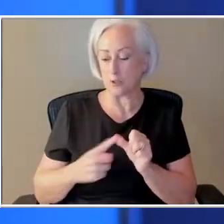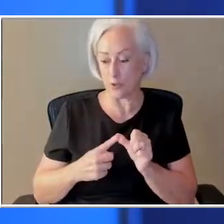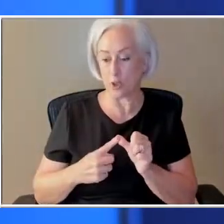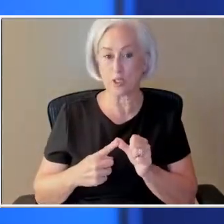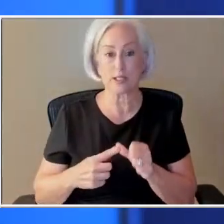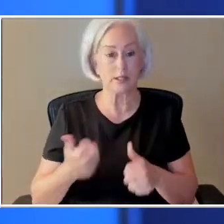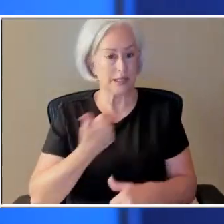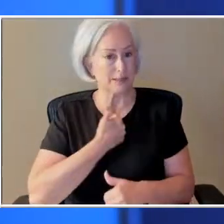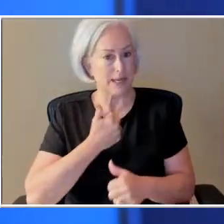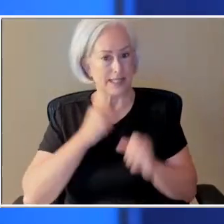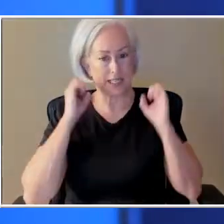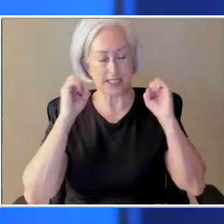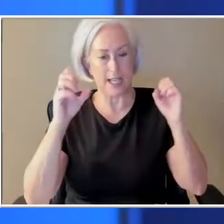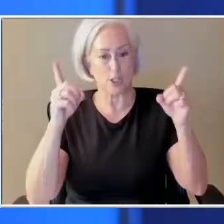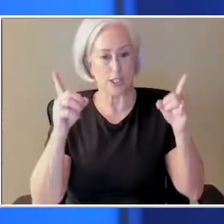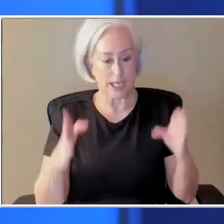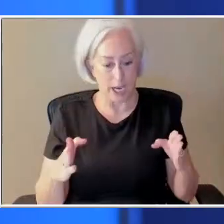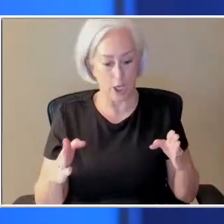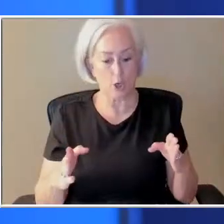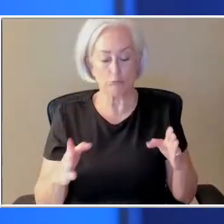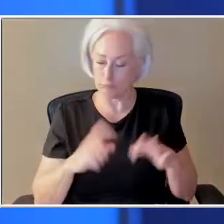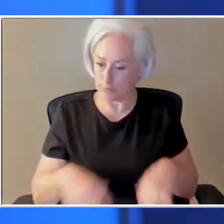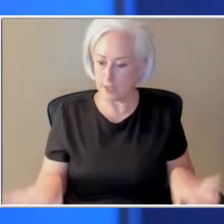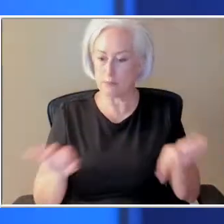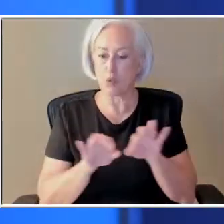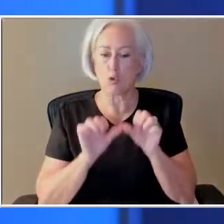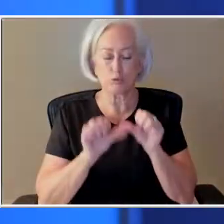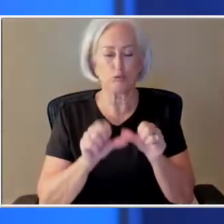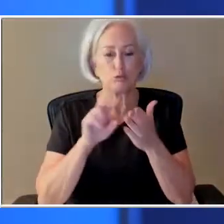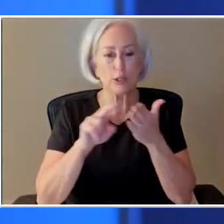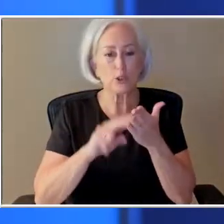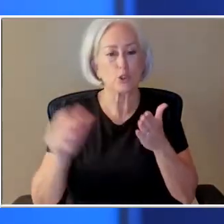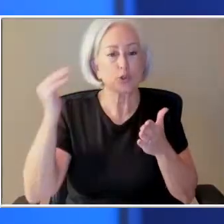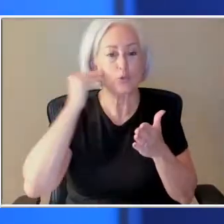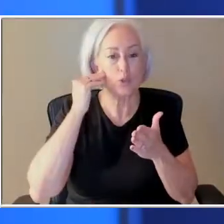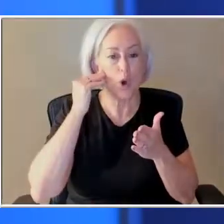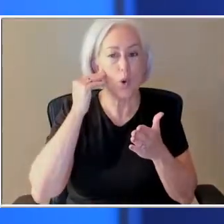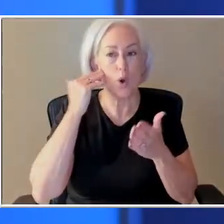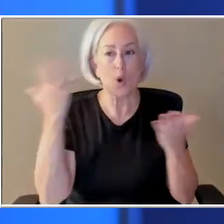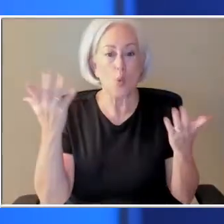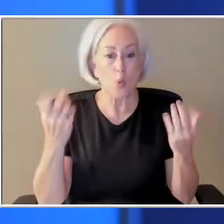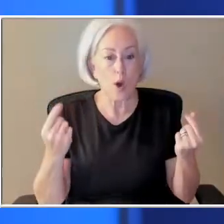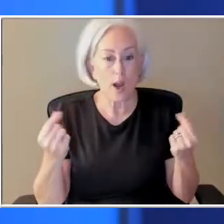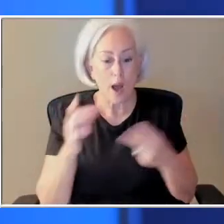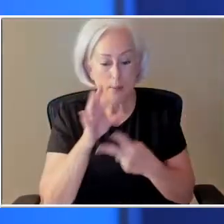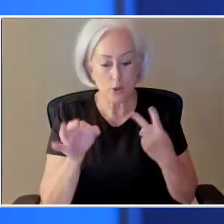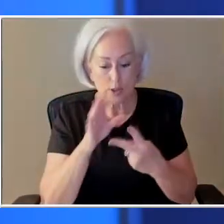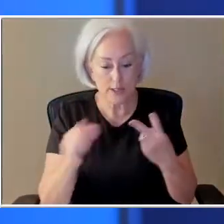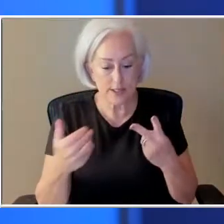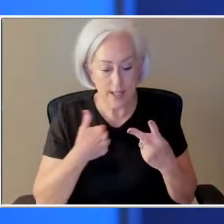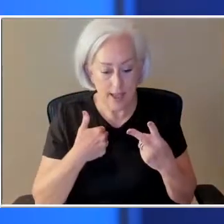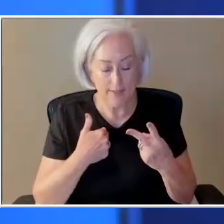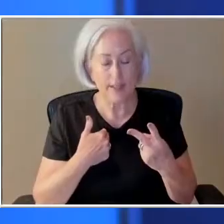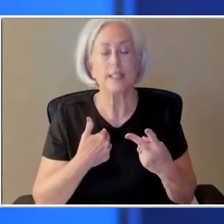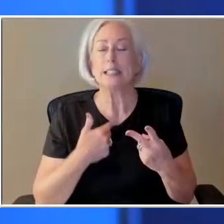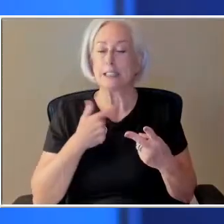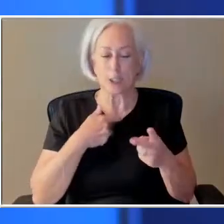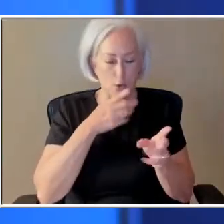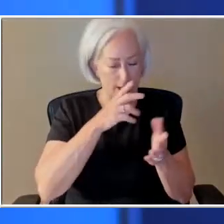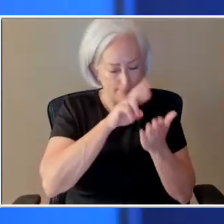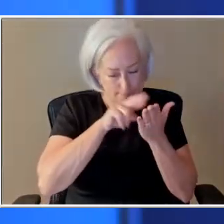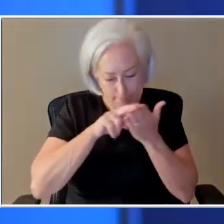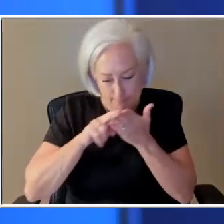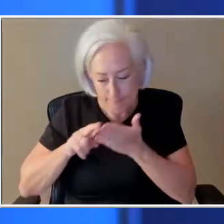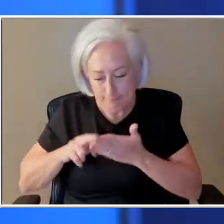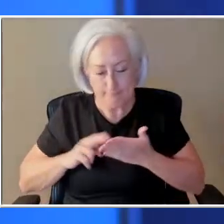really important to me to research and know and go to reliable sources. And that's what I did. And when I came